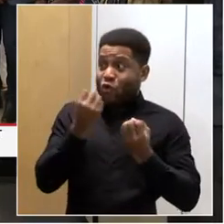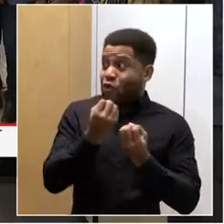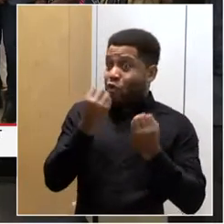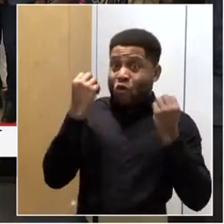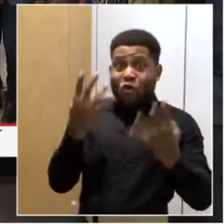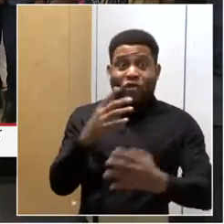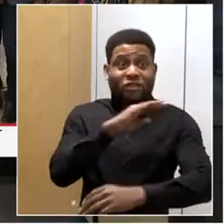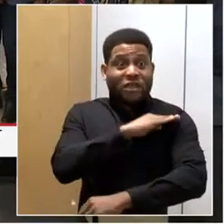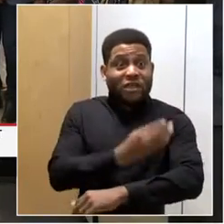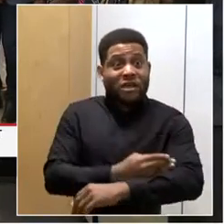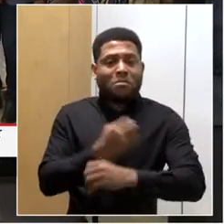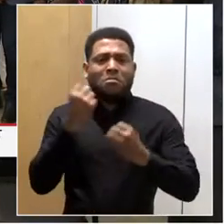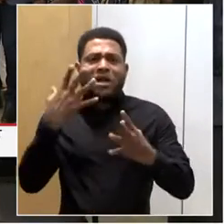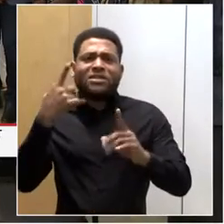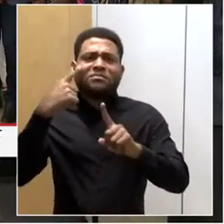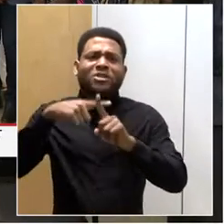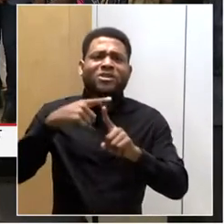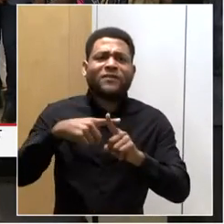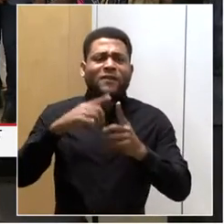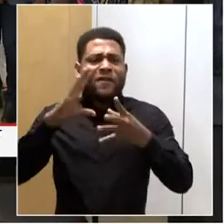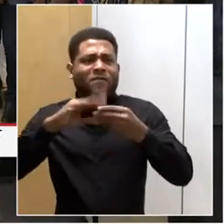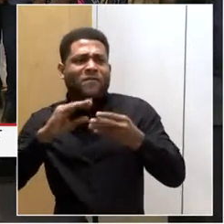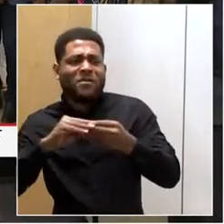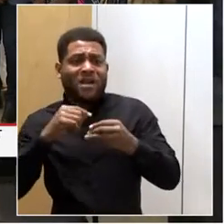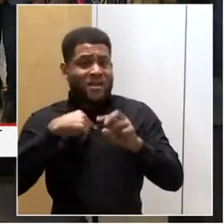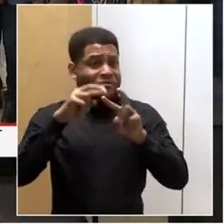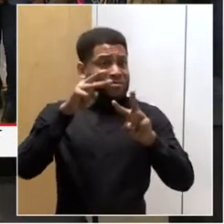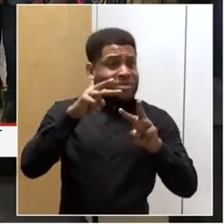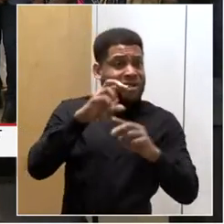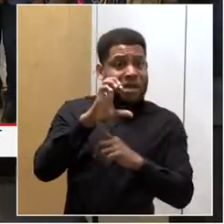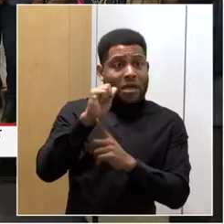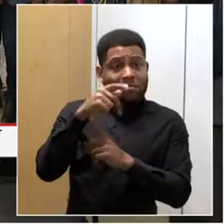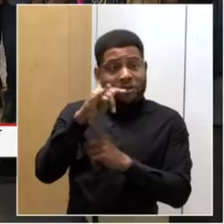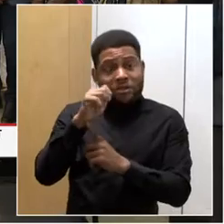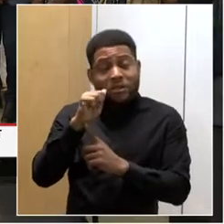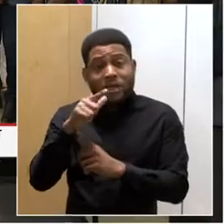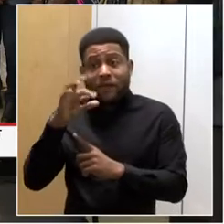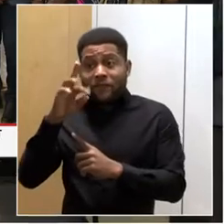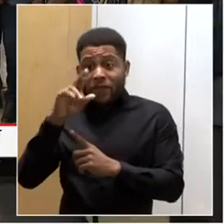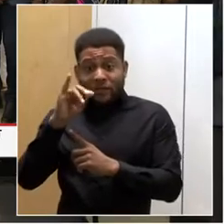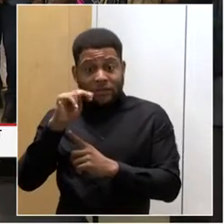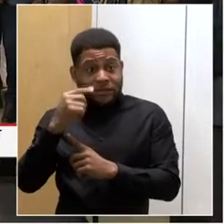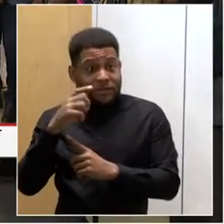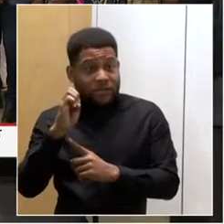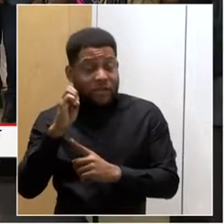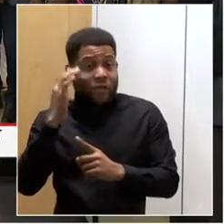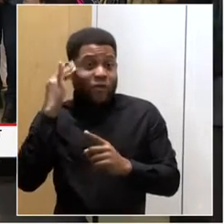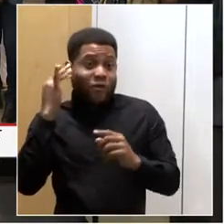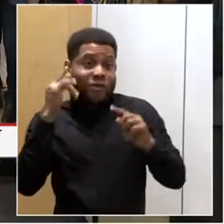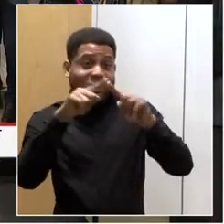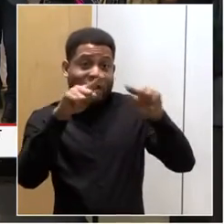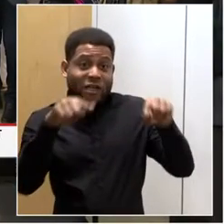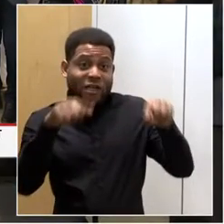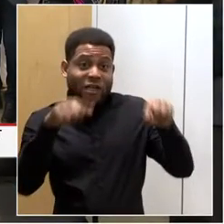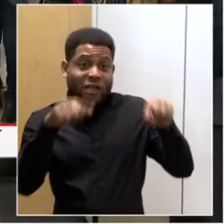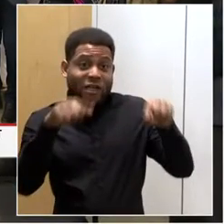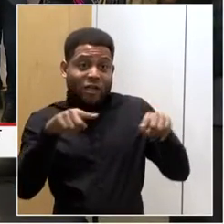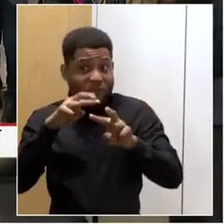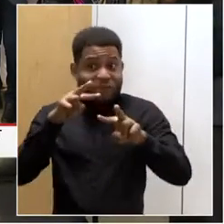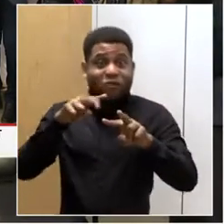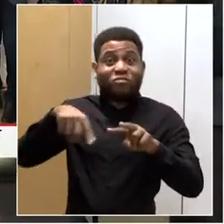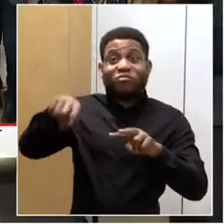look forward to Capitol Fringe coming to this area to go to Triangle Bid. Anybody else looking forward to seeing Capitol Fringe? Yeah. All